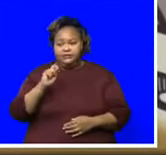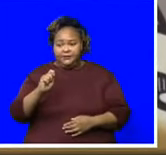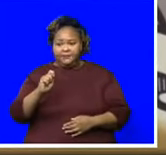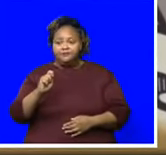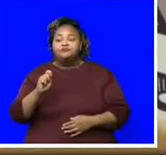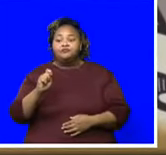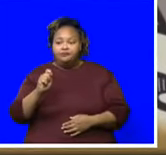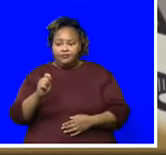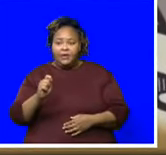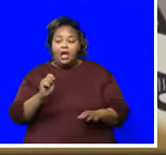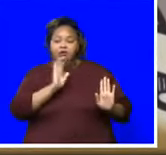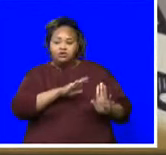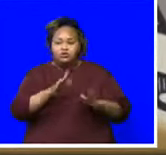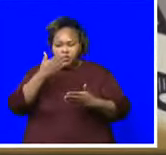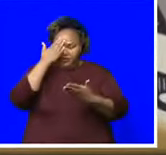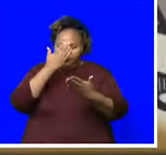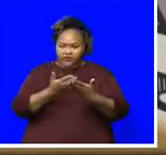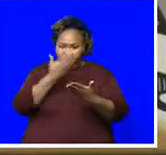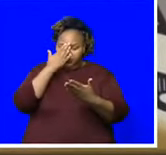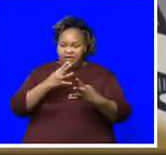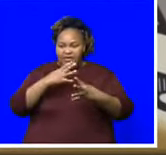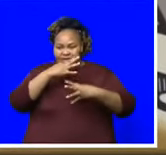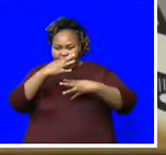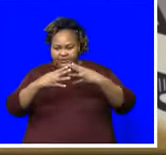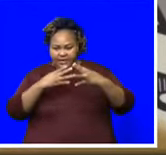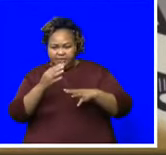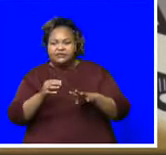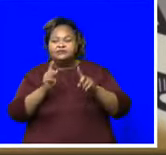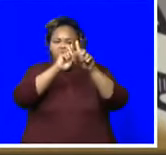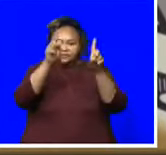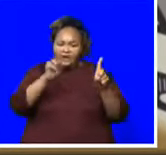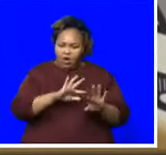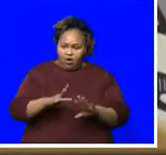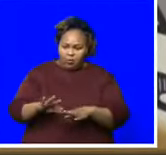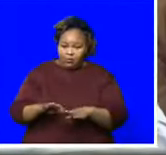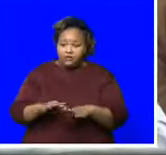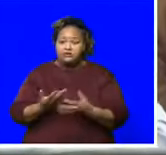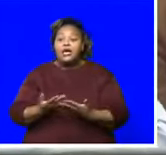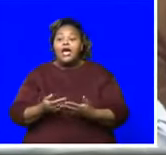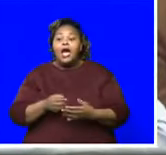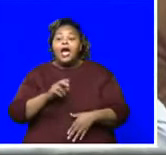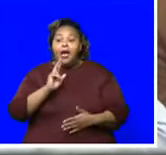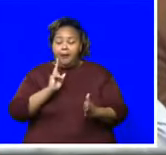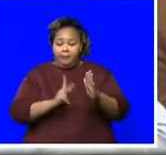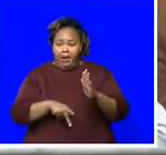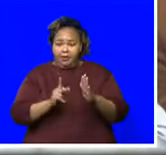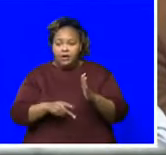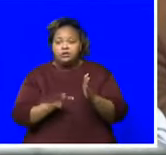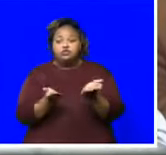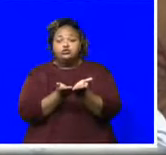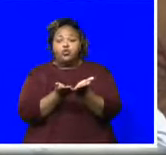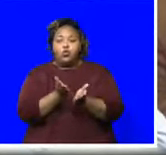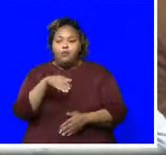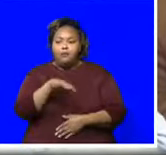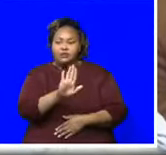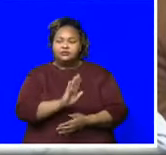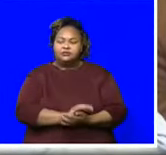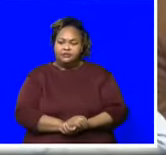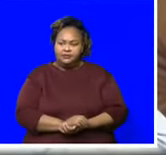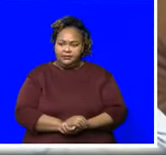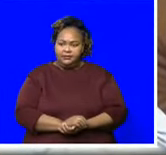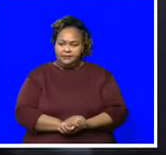science basics, such as computer coding, as early as primary school. Eswatini Post and